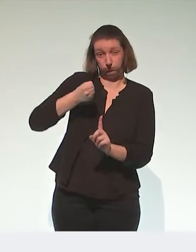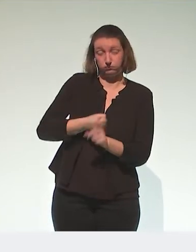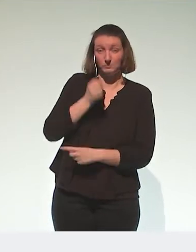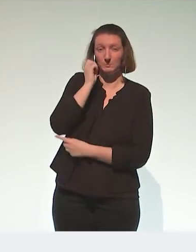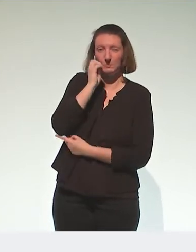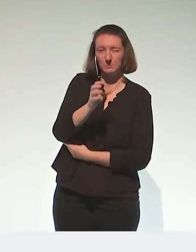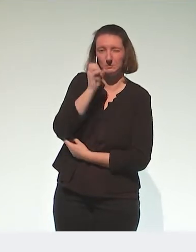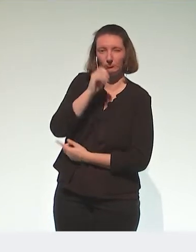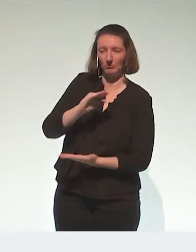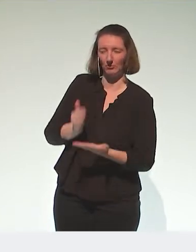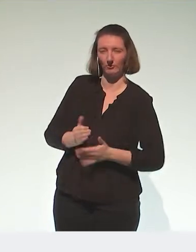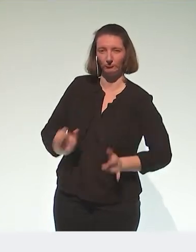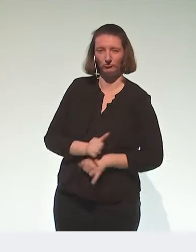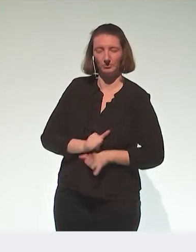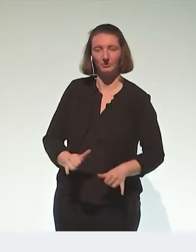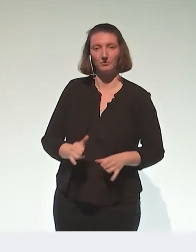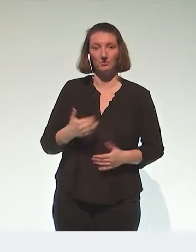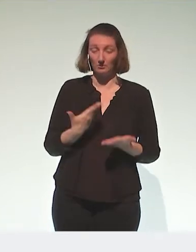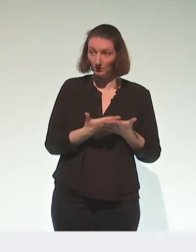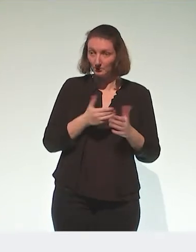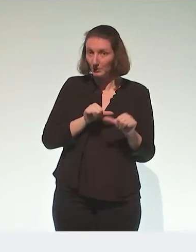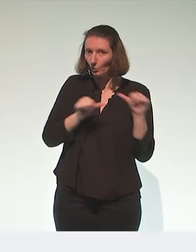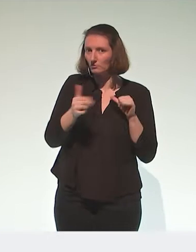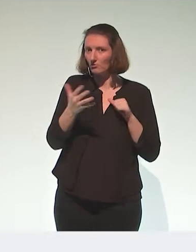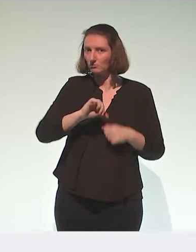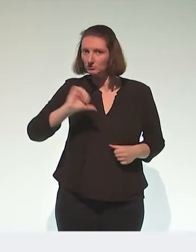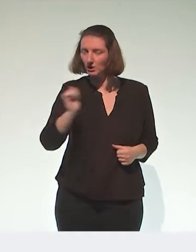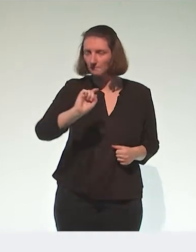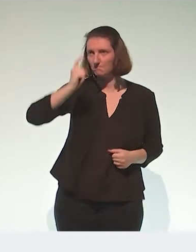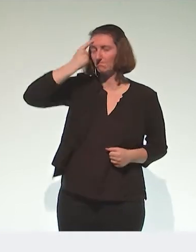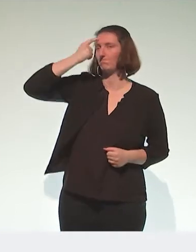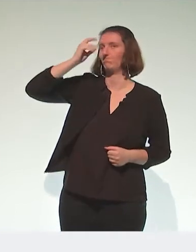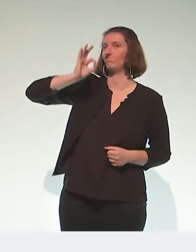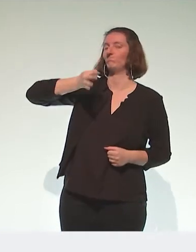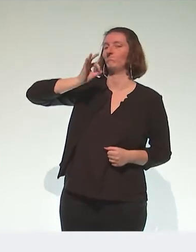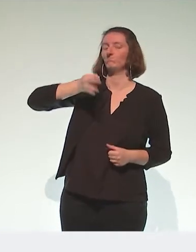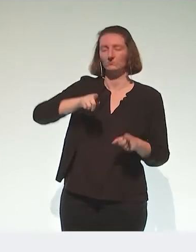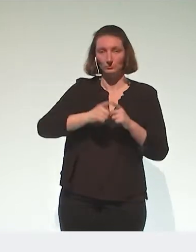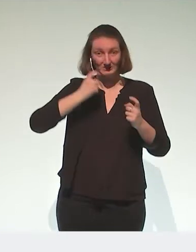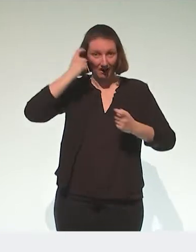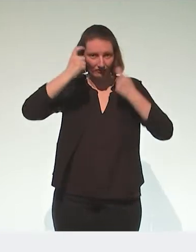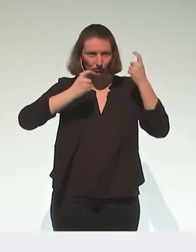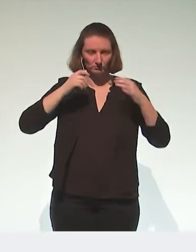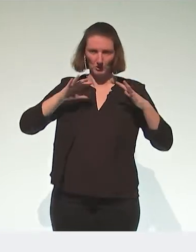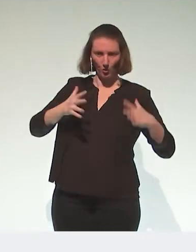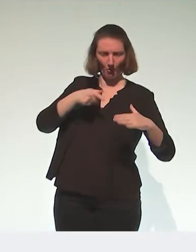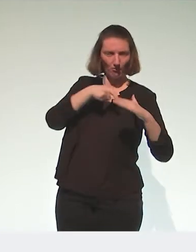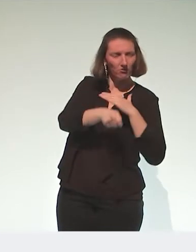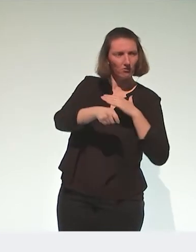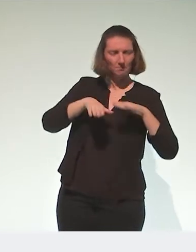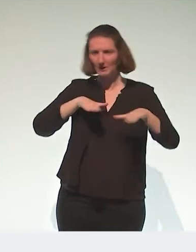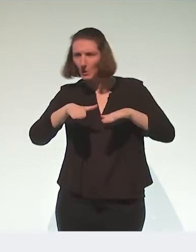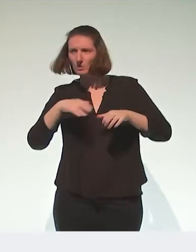And that is a battle that we wage every single day. And that battle requires that we raise awareness